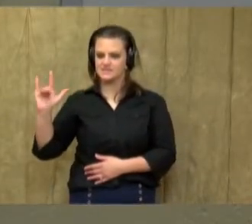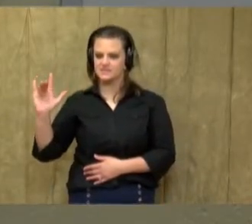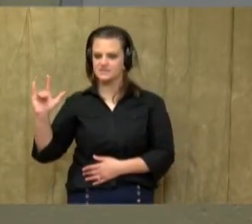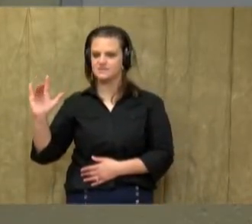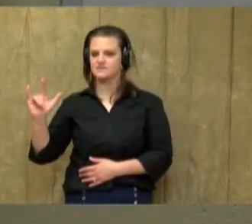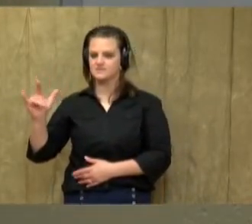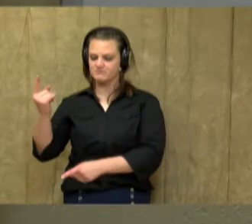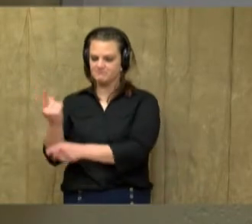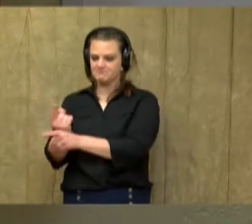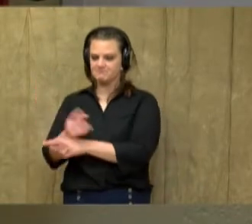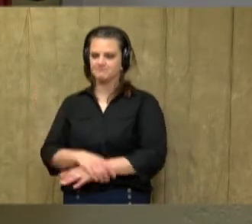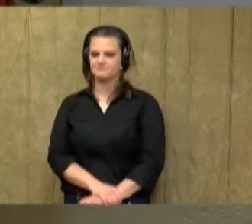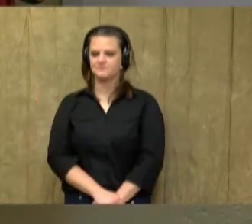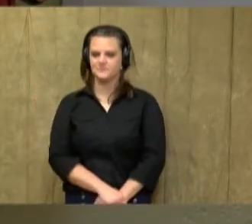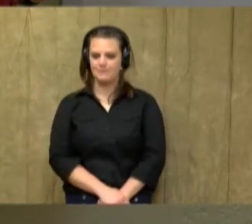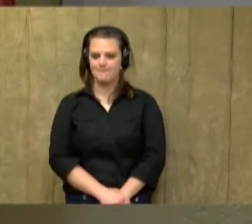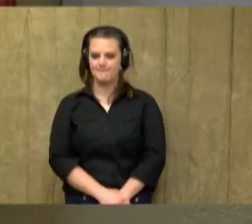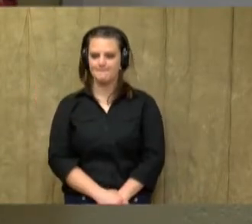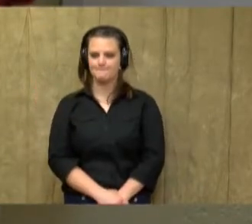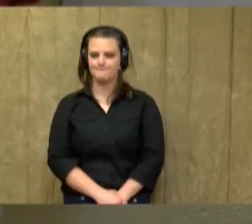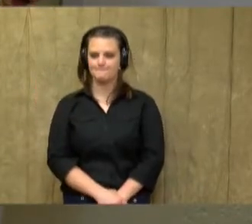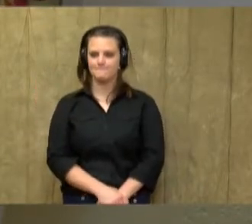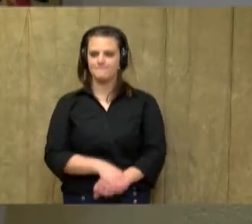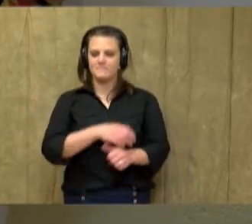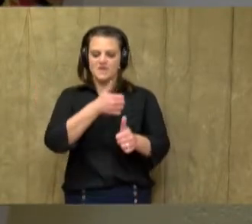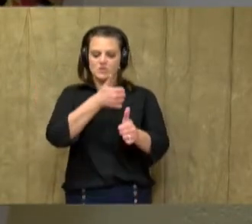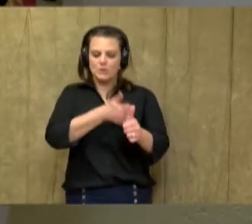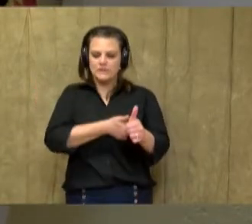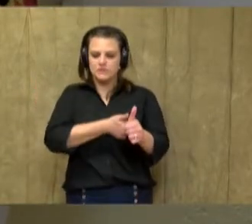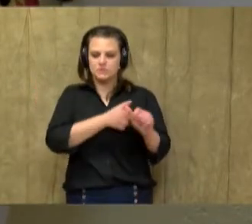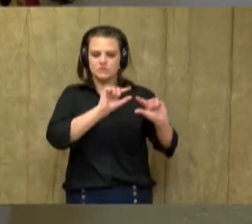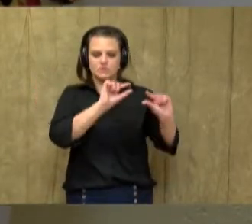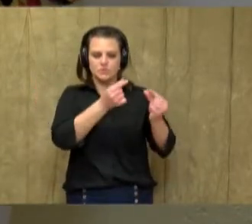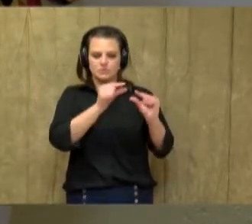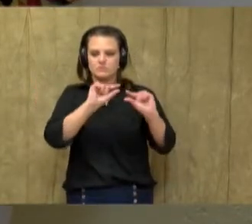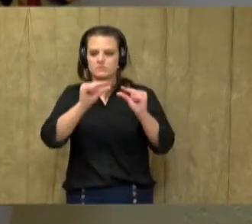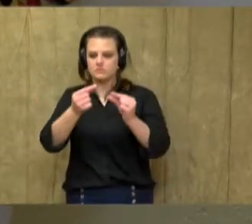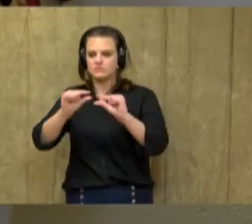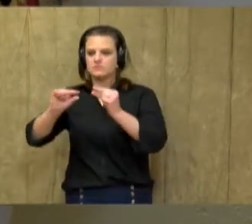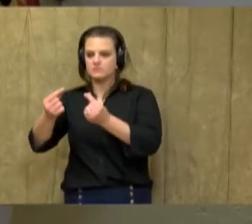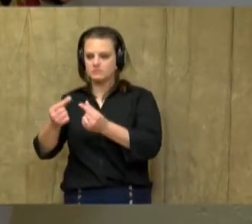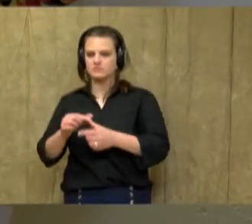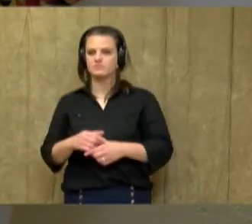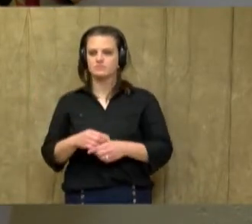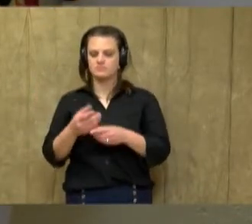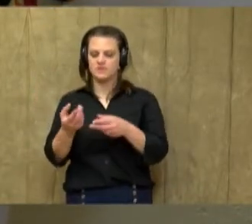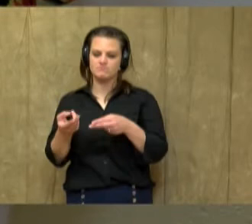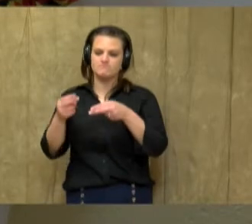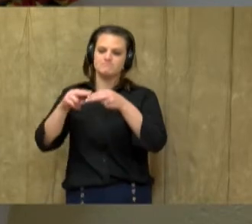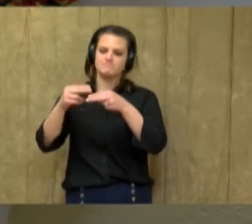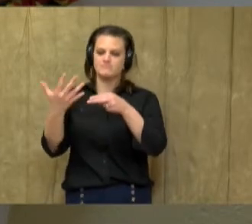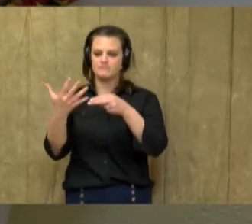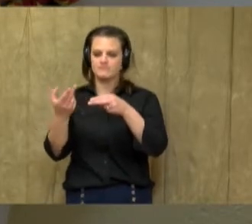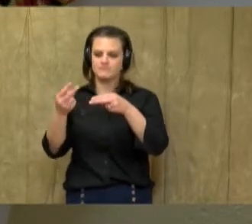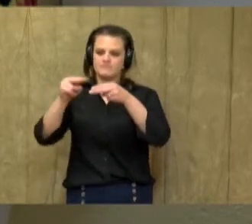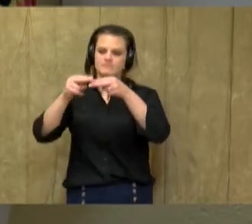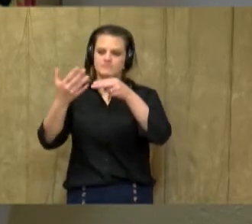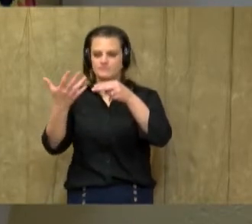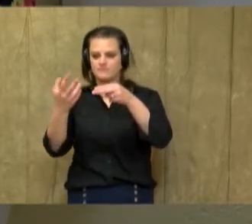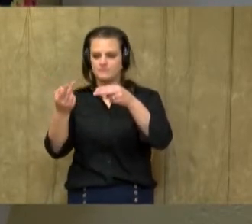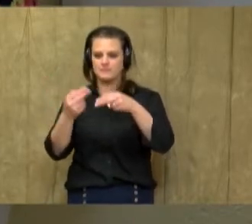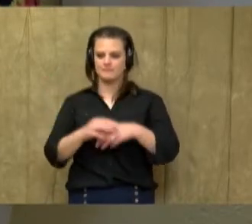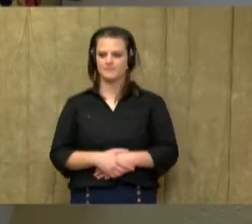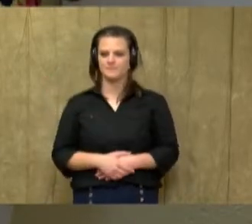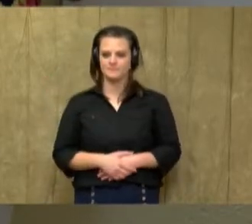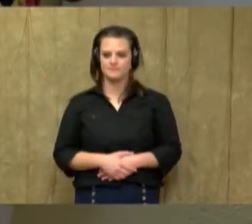25, you are correct. Each group of fourths goes up by 5. So